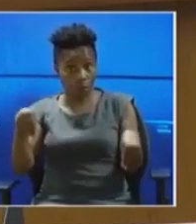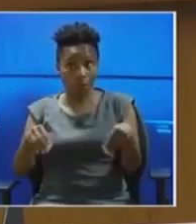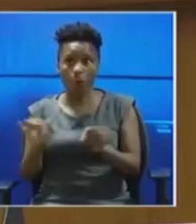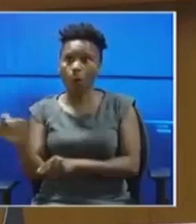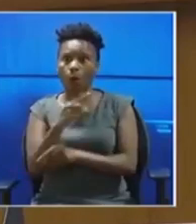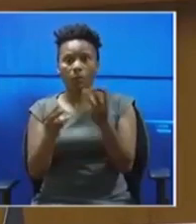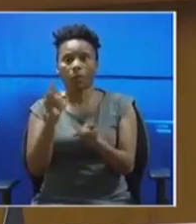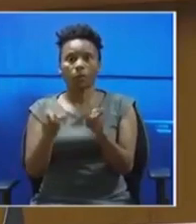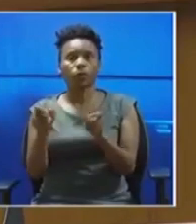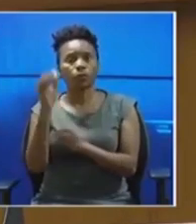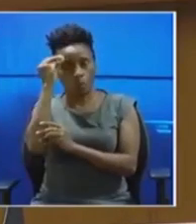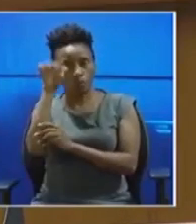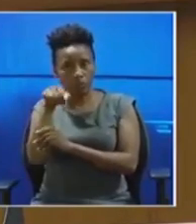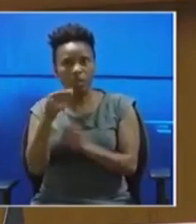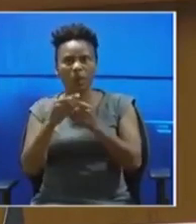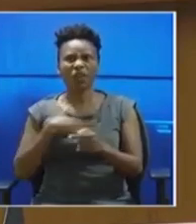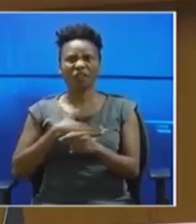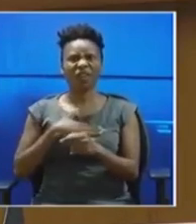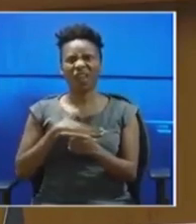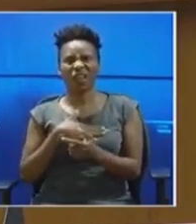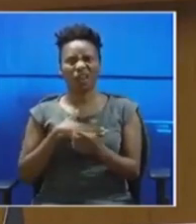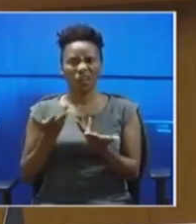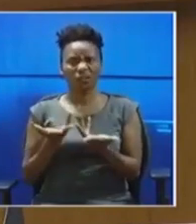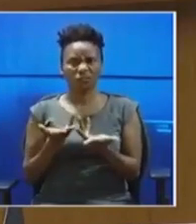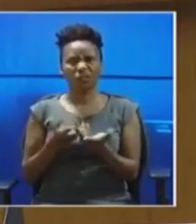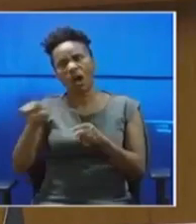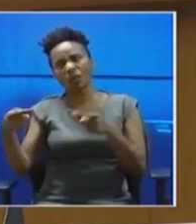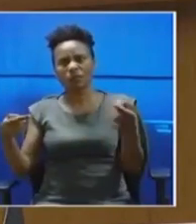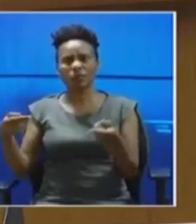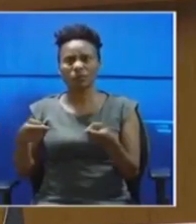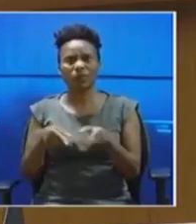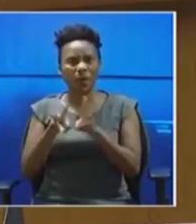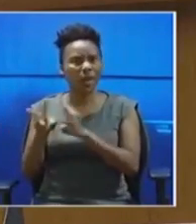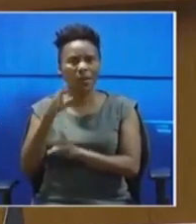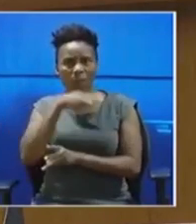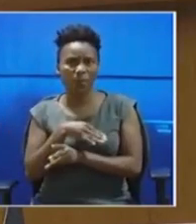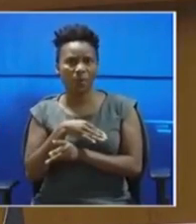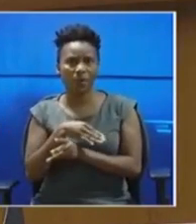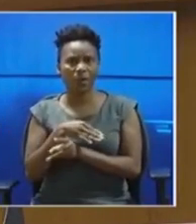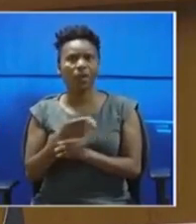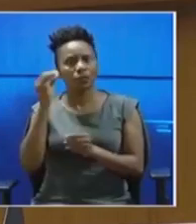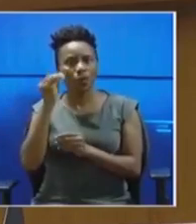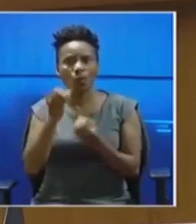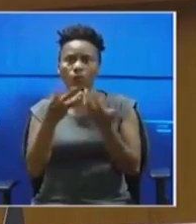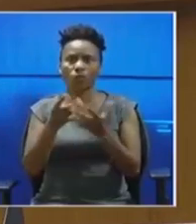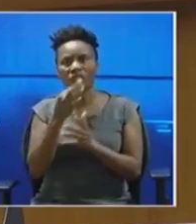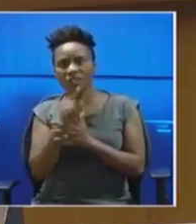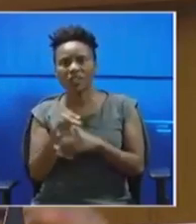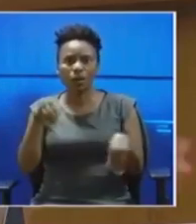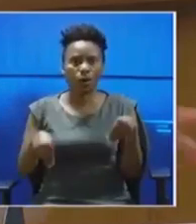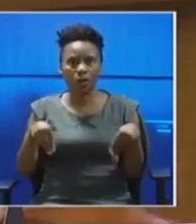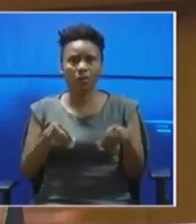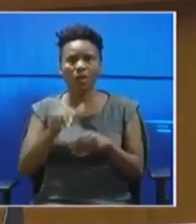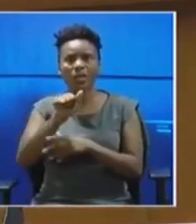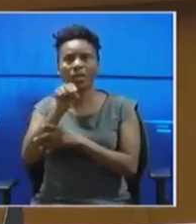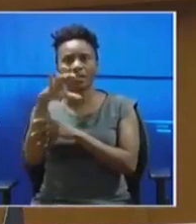that. But you feel there's no viable alternative. I know many of you are despairing because you see corrupt ANC politician